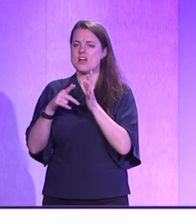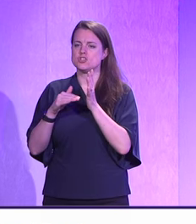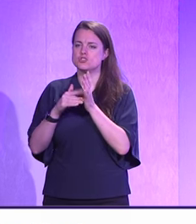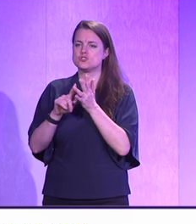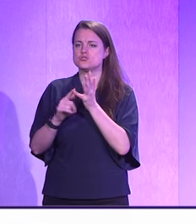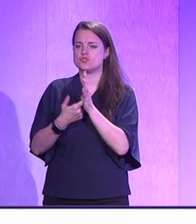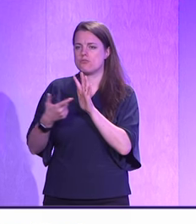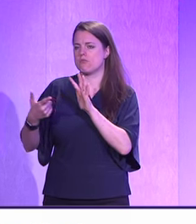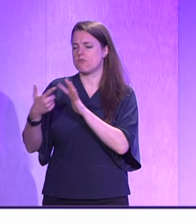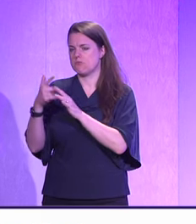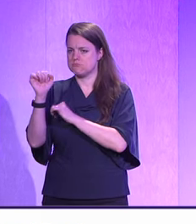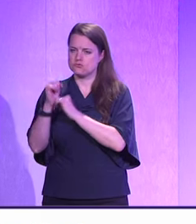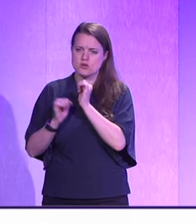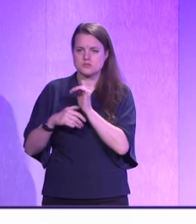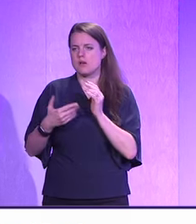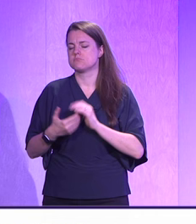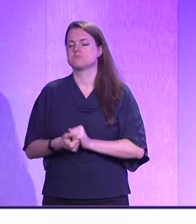ideas from there are in there too.